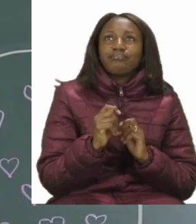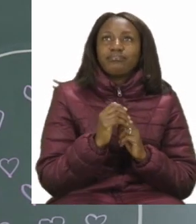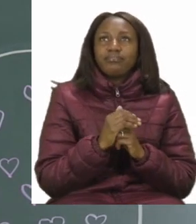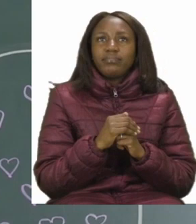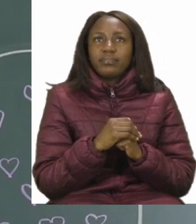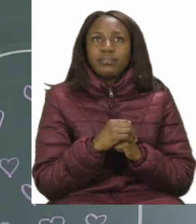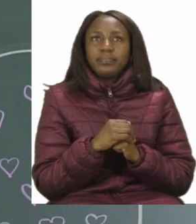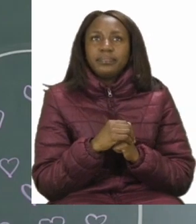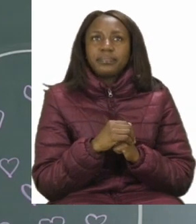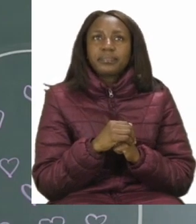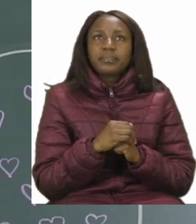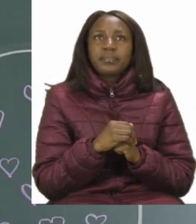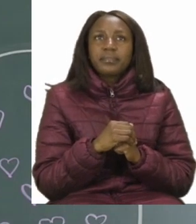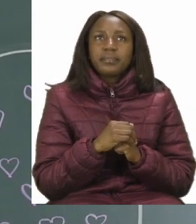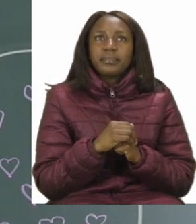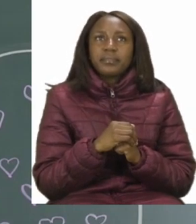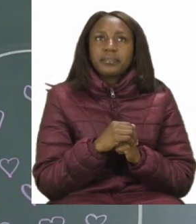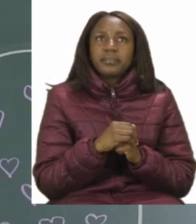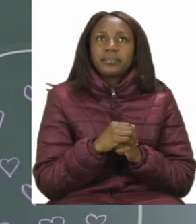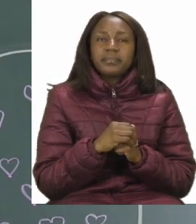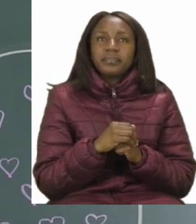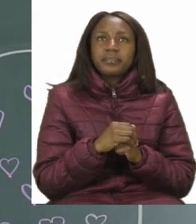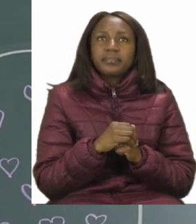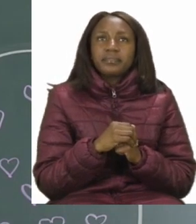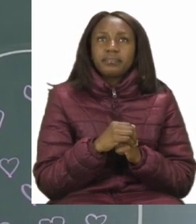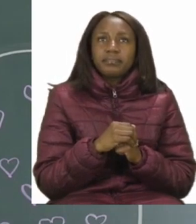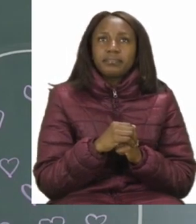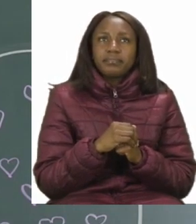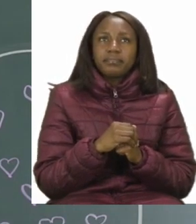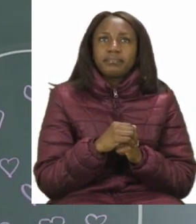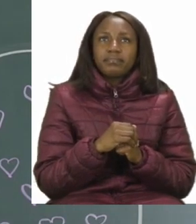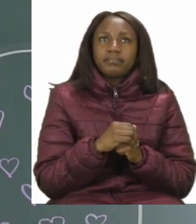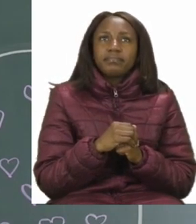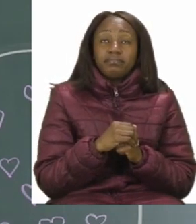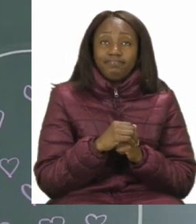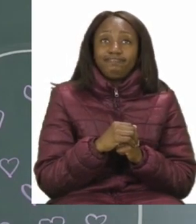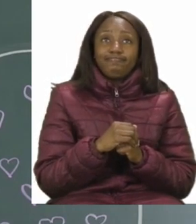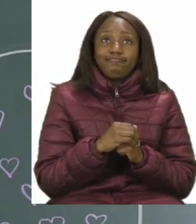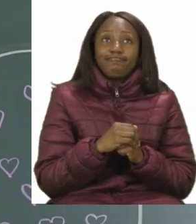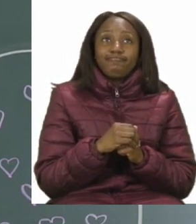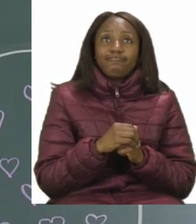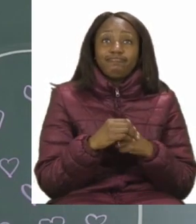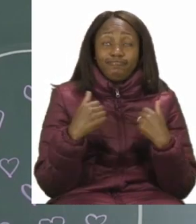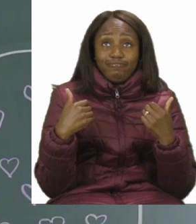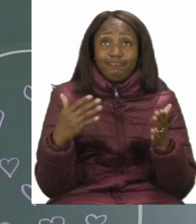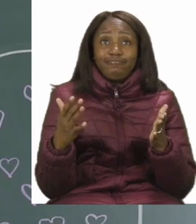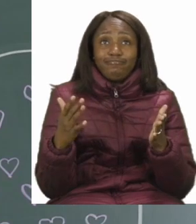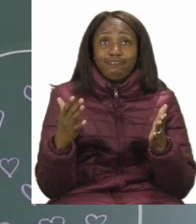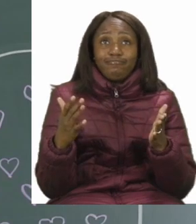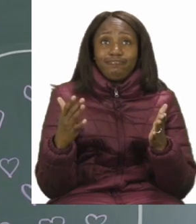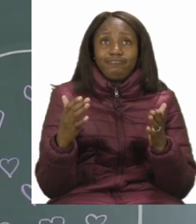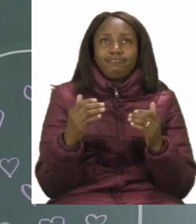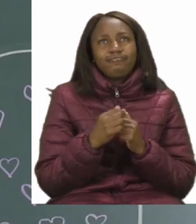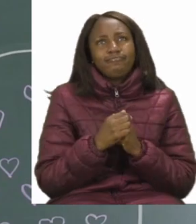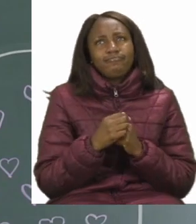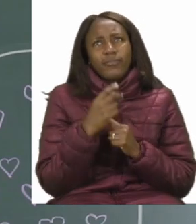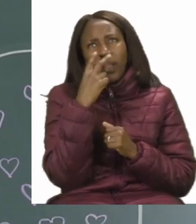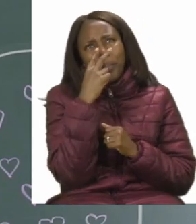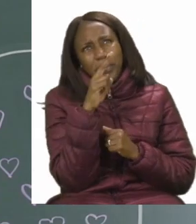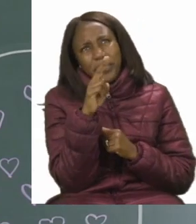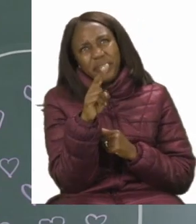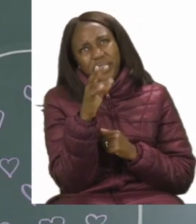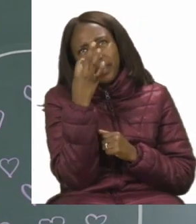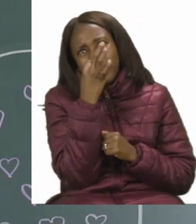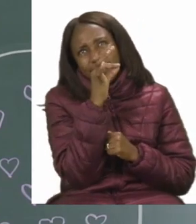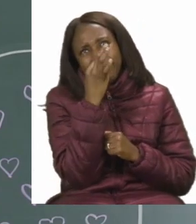and then we are going to write the exact amount down. Okay, so if I have to look at